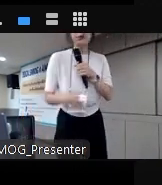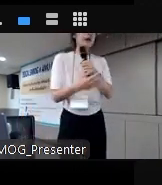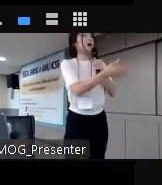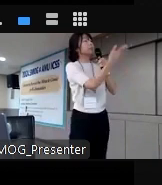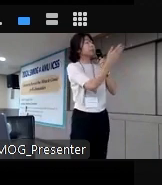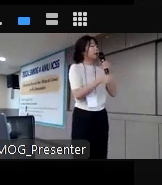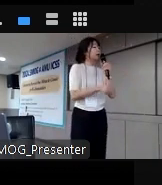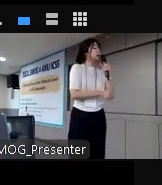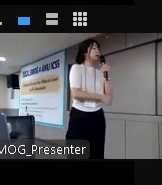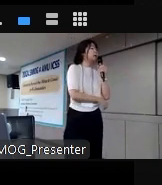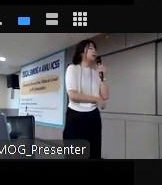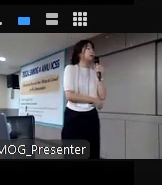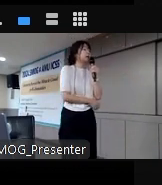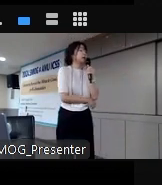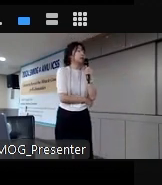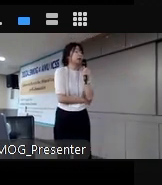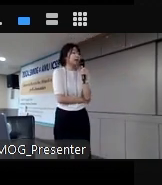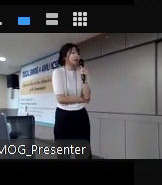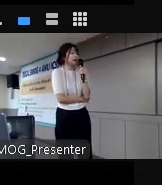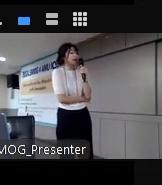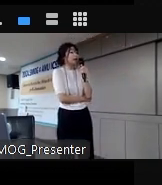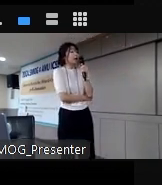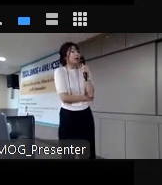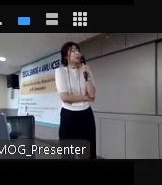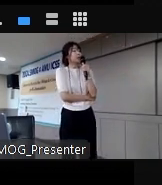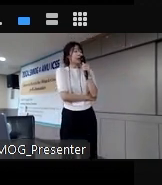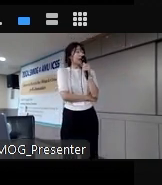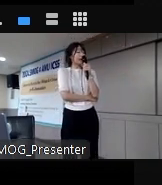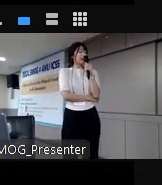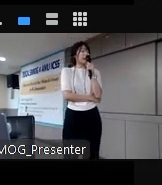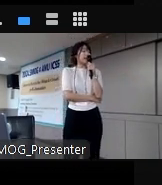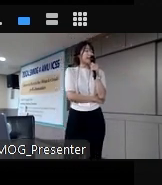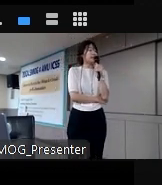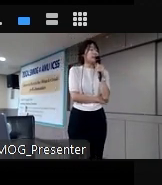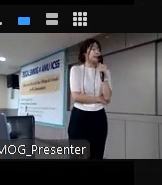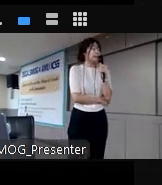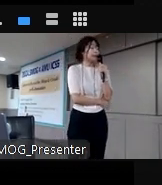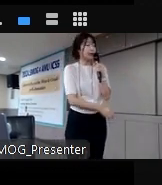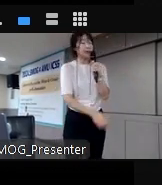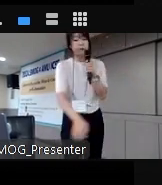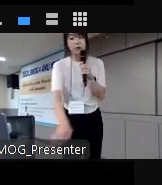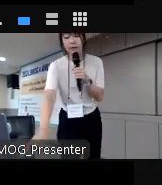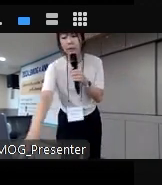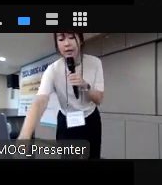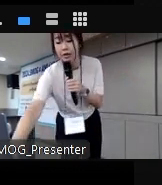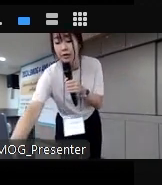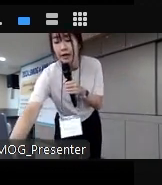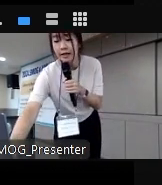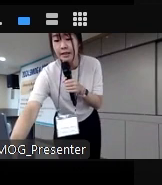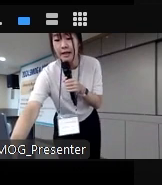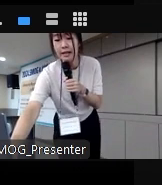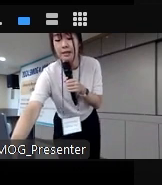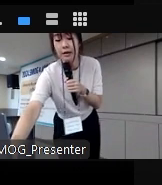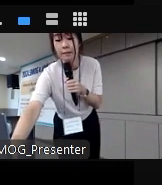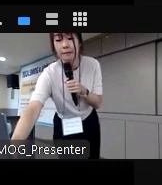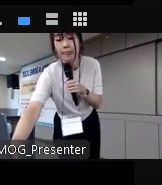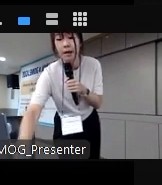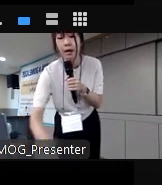So, putting these together, locus used in ASL is pragmatically licensed to disambiguate between potential